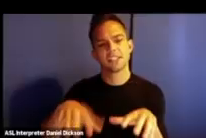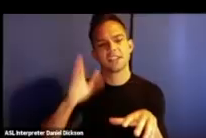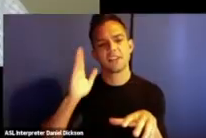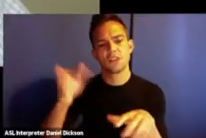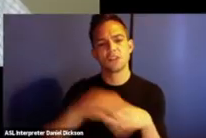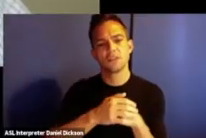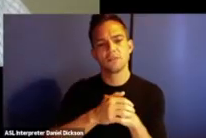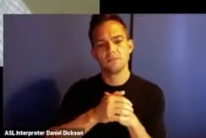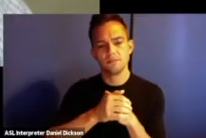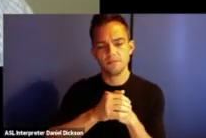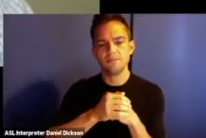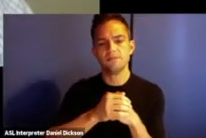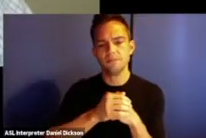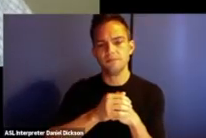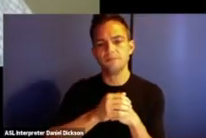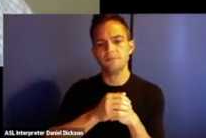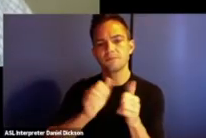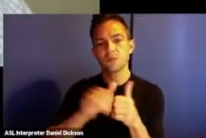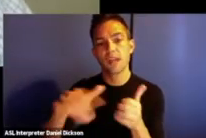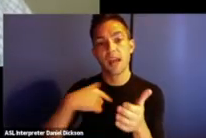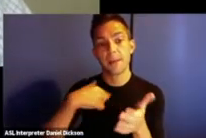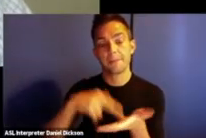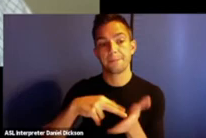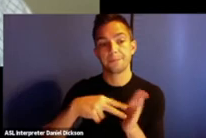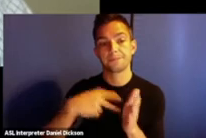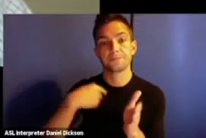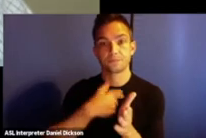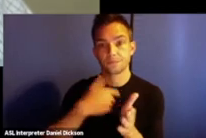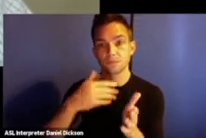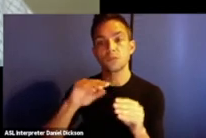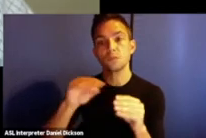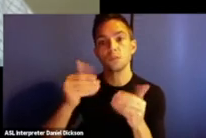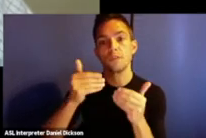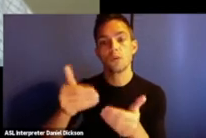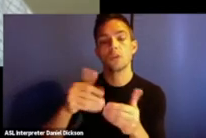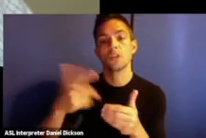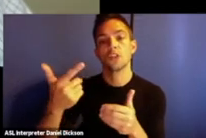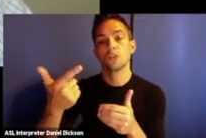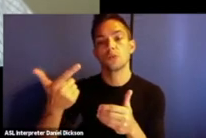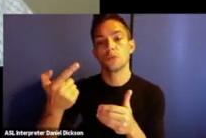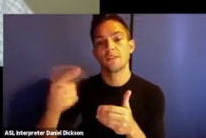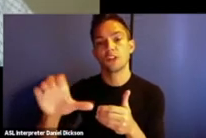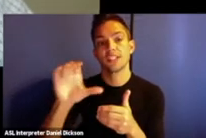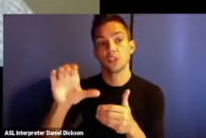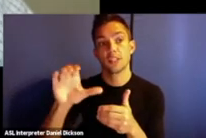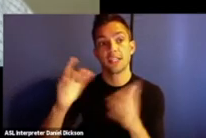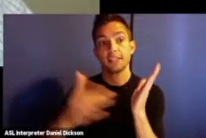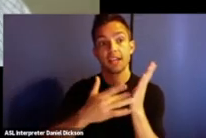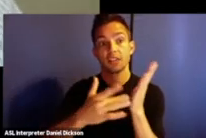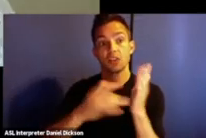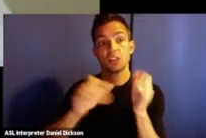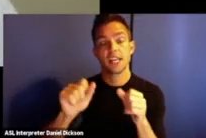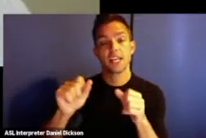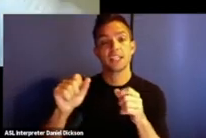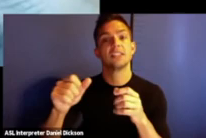by that I mean, you know, we have moved forward into the 21st century where technology can mediate